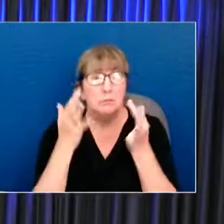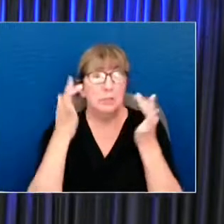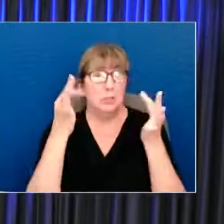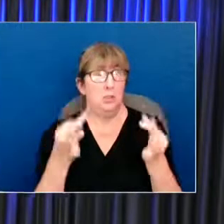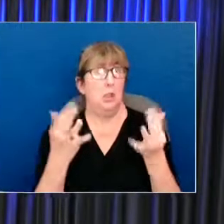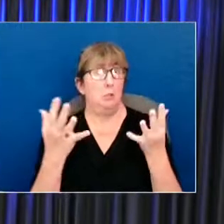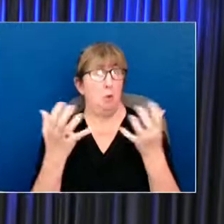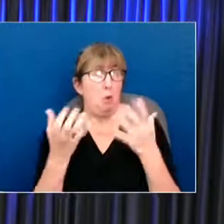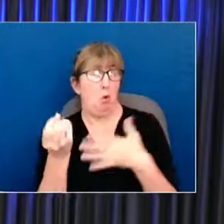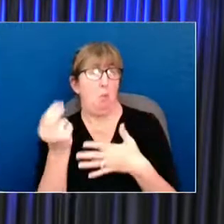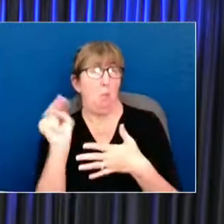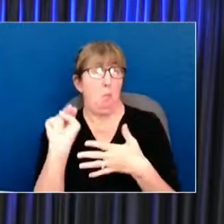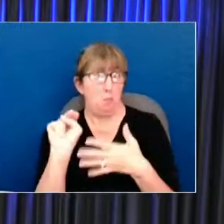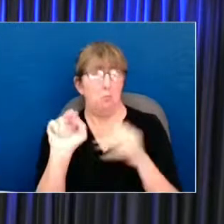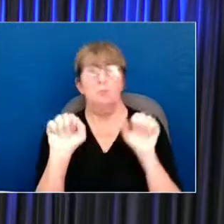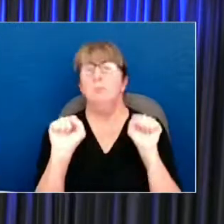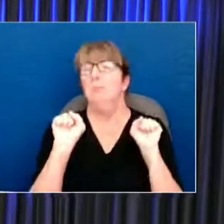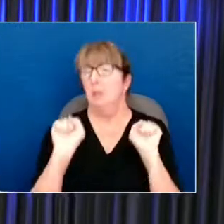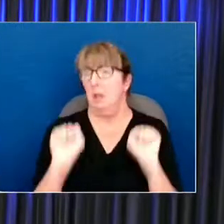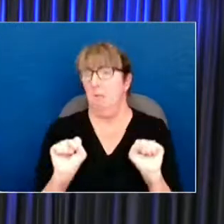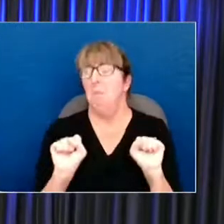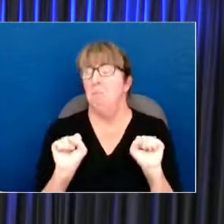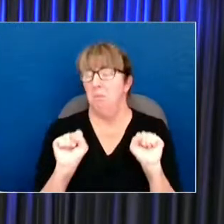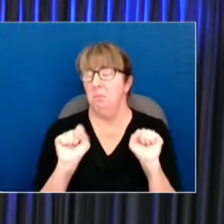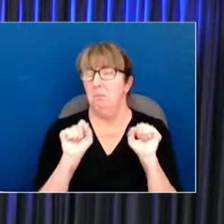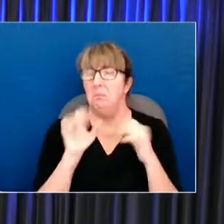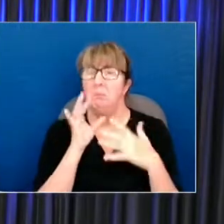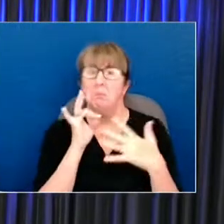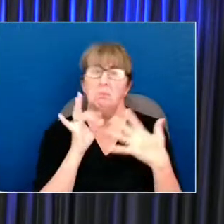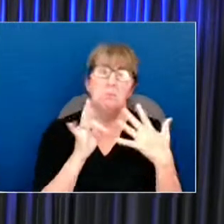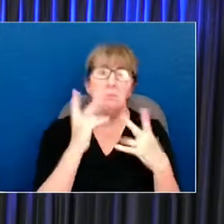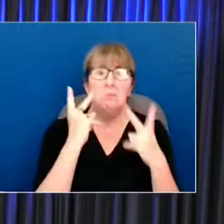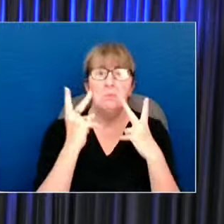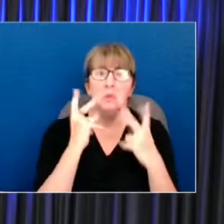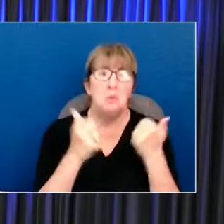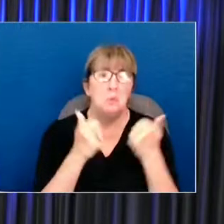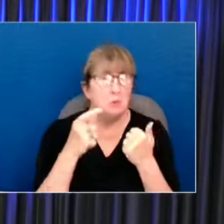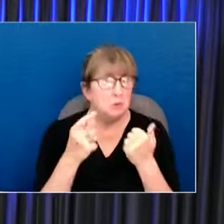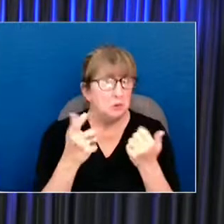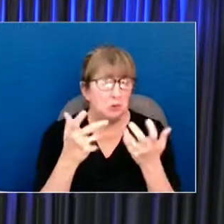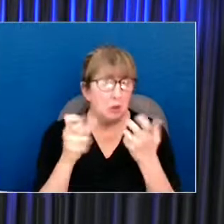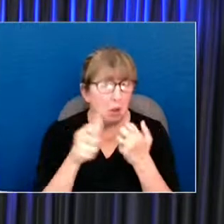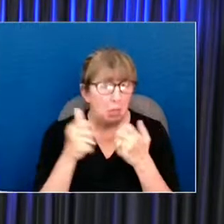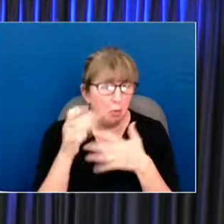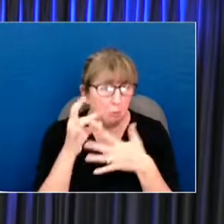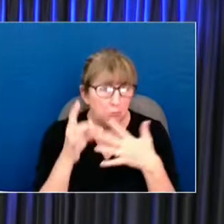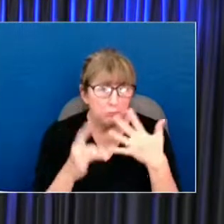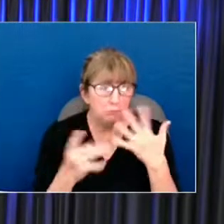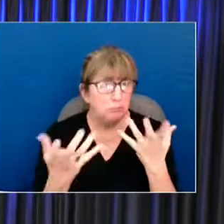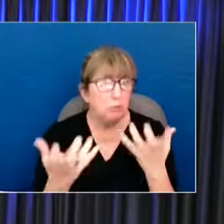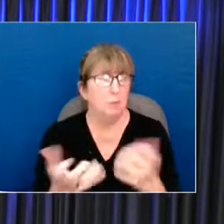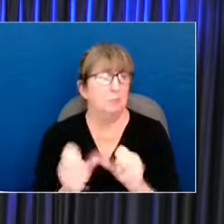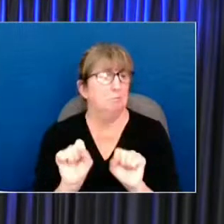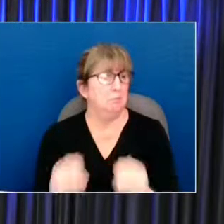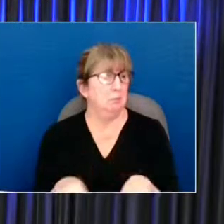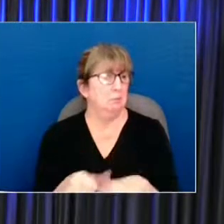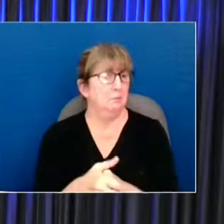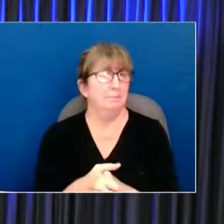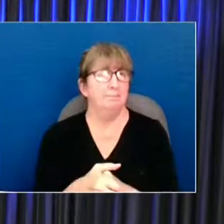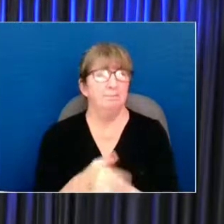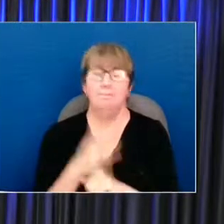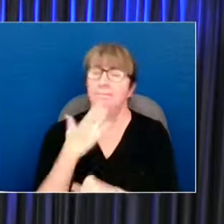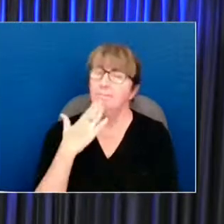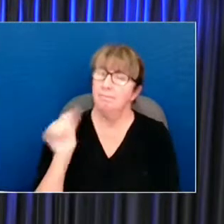is thought about, then we can explore the additional bells and whistles that may be present out of the box. Thank you,